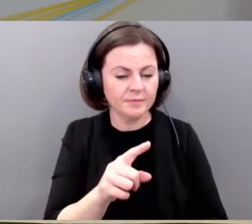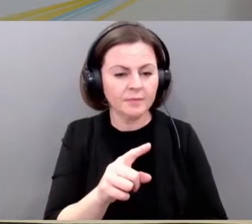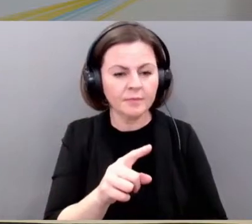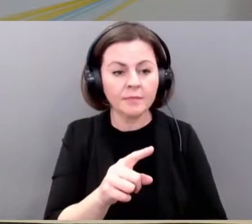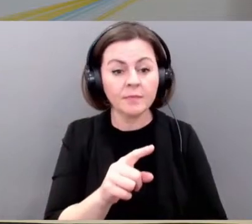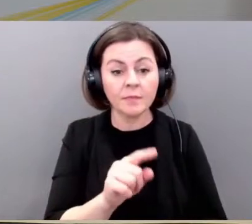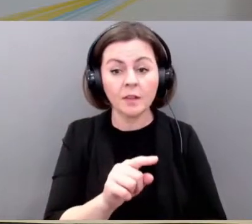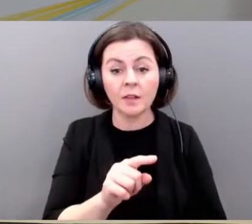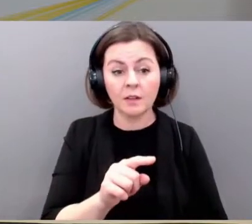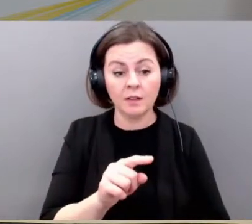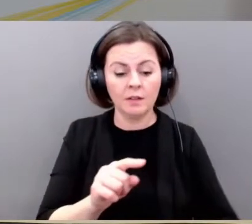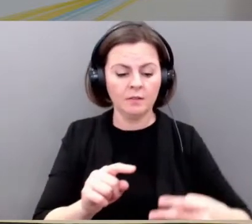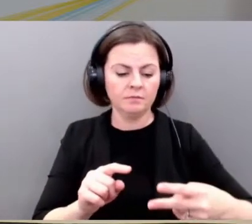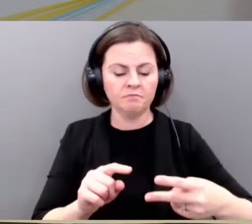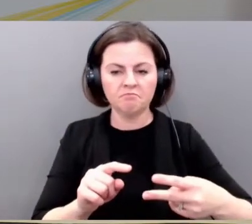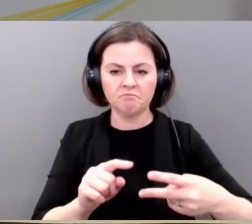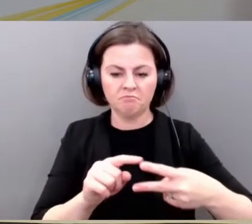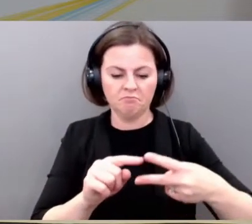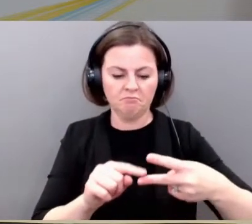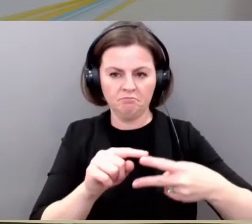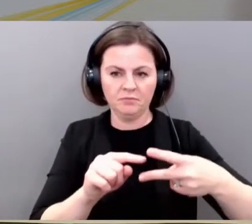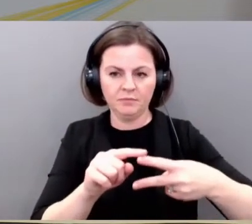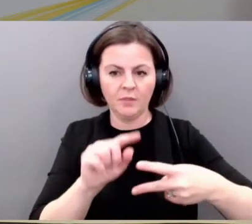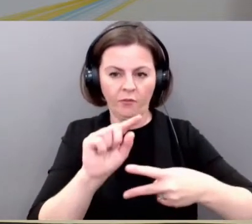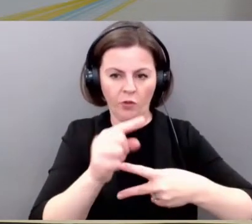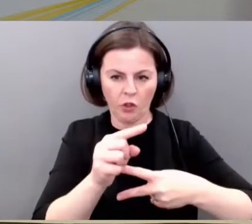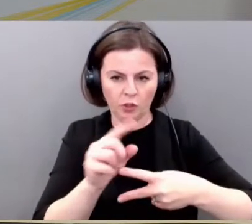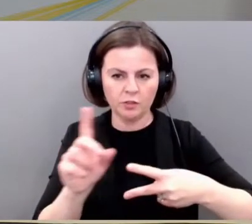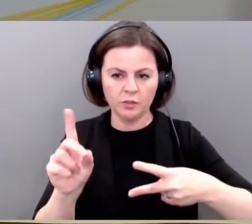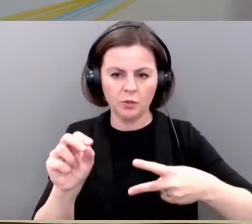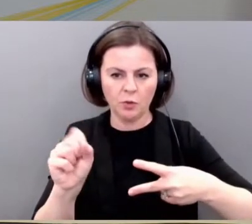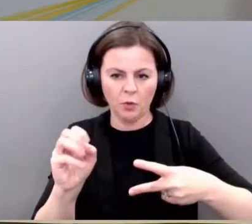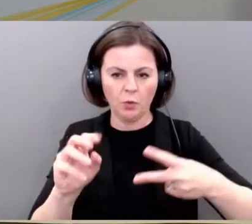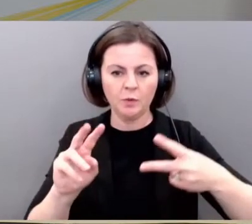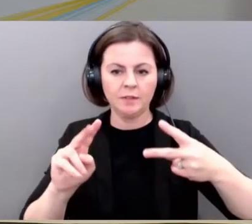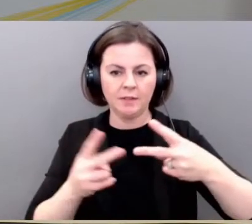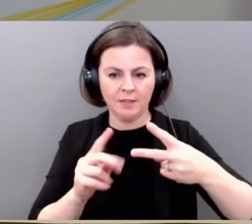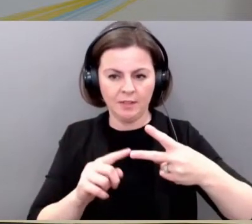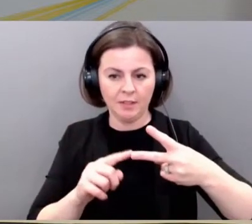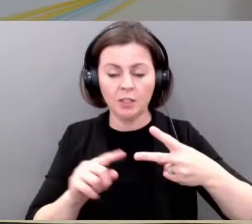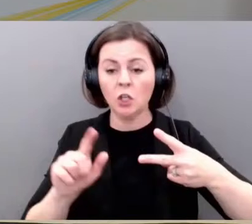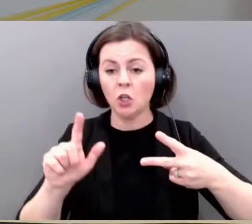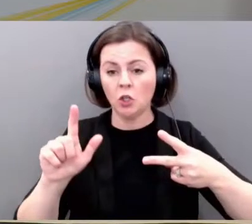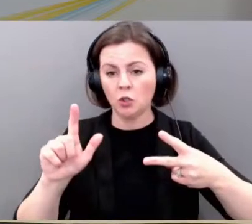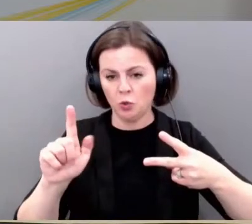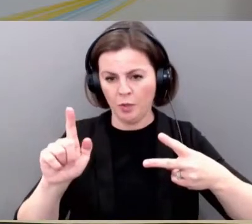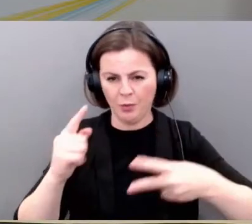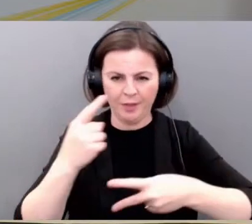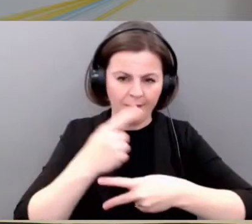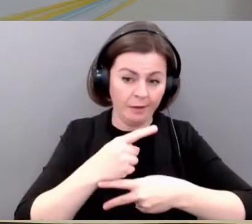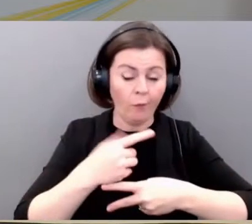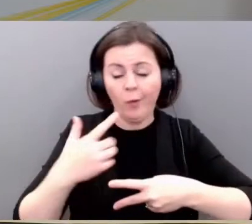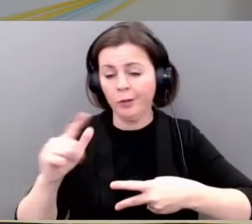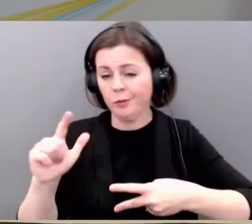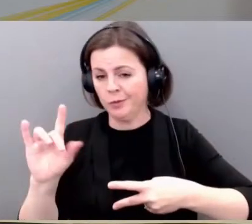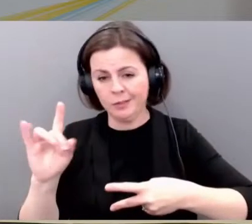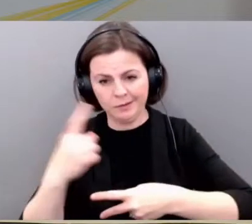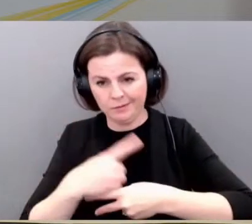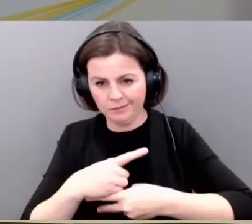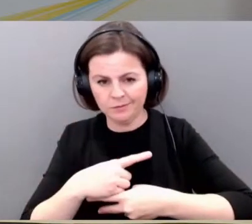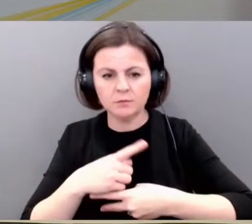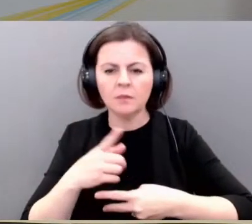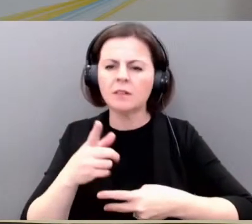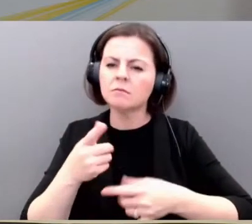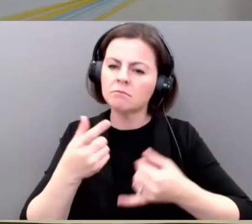those 21 or 28 days between the doses, you say to continue to follow the public health measures because